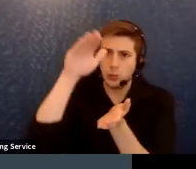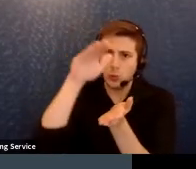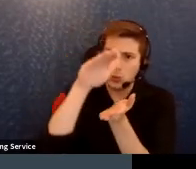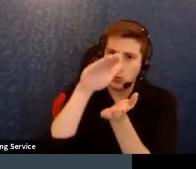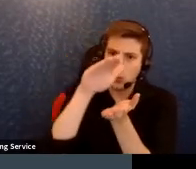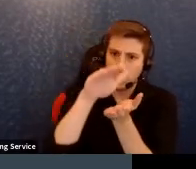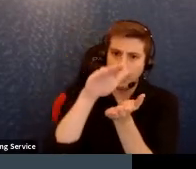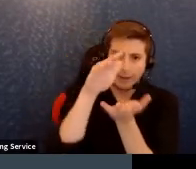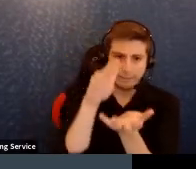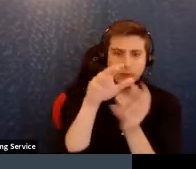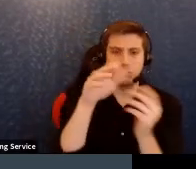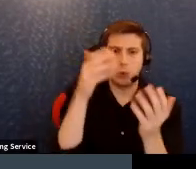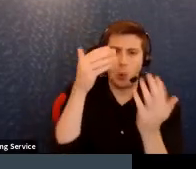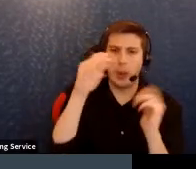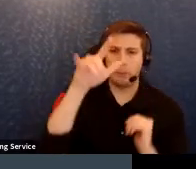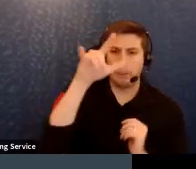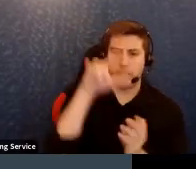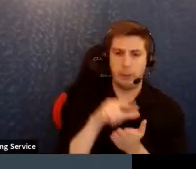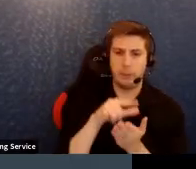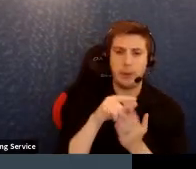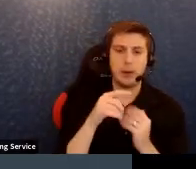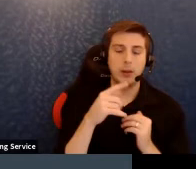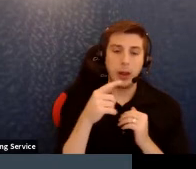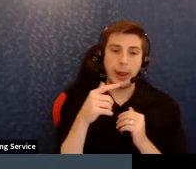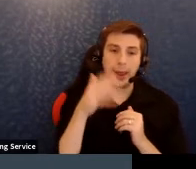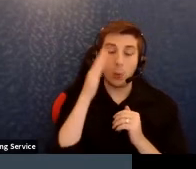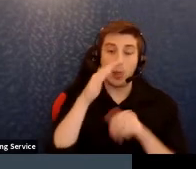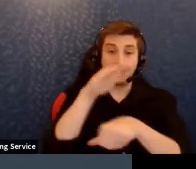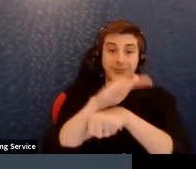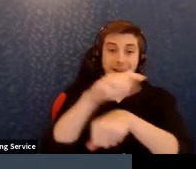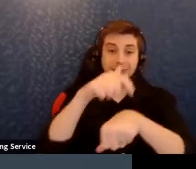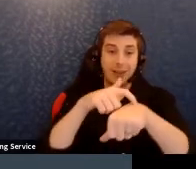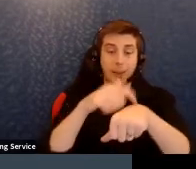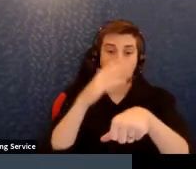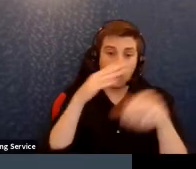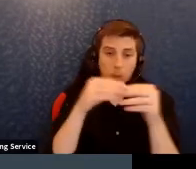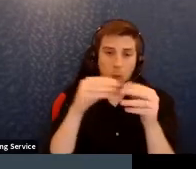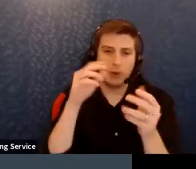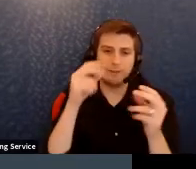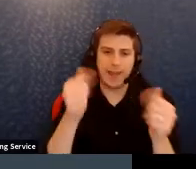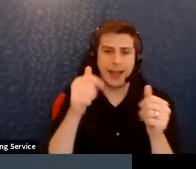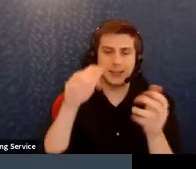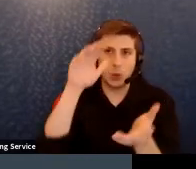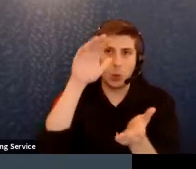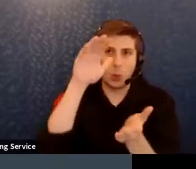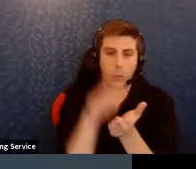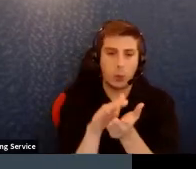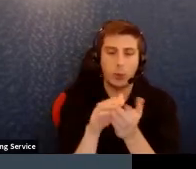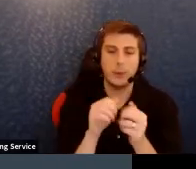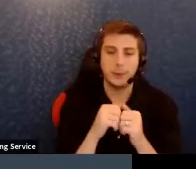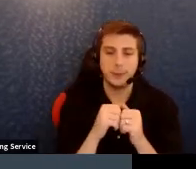we use our batteries. Our batteries will drain slightly faster at night. And then one more thing to keep in mind as we're flying at